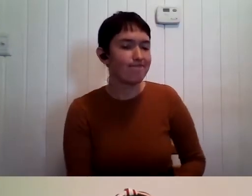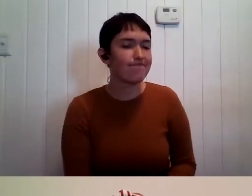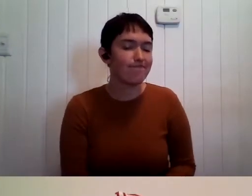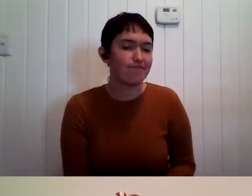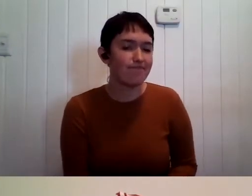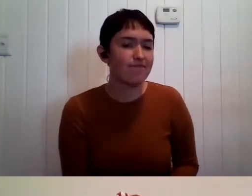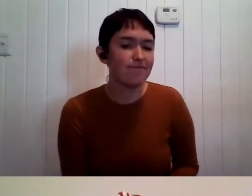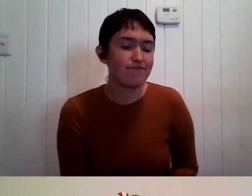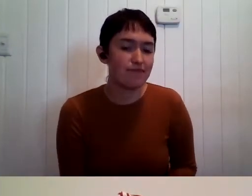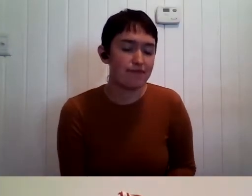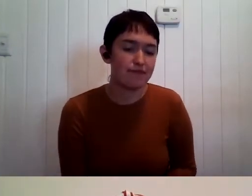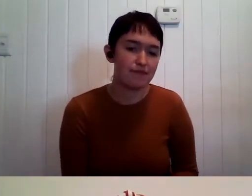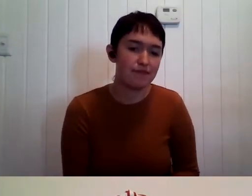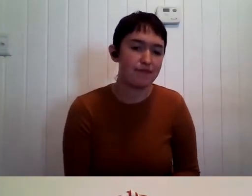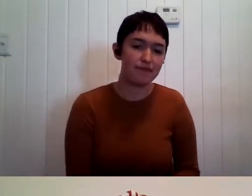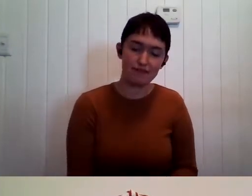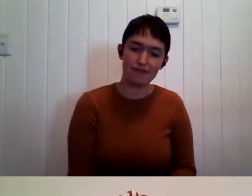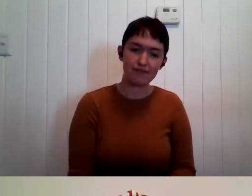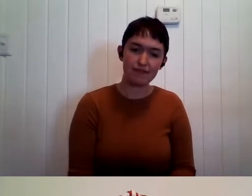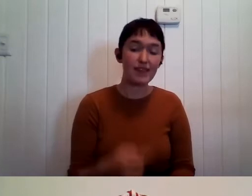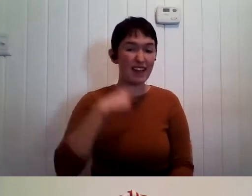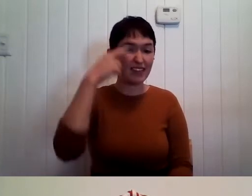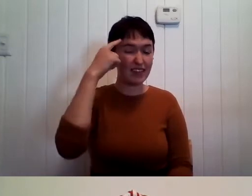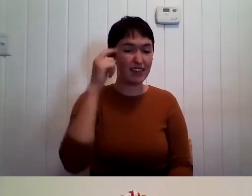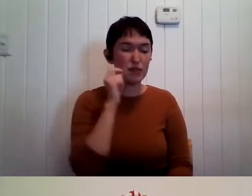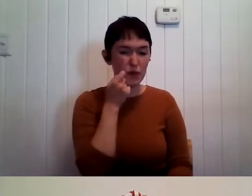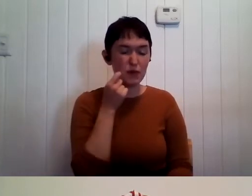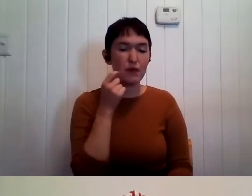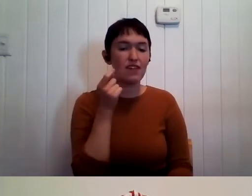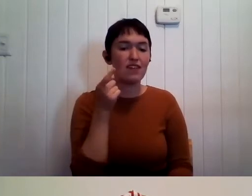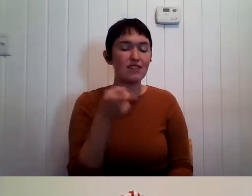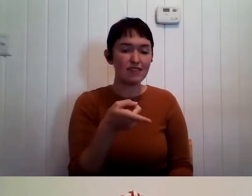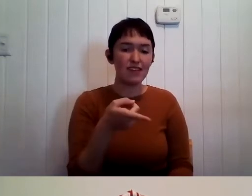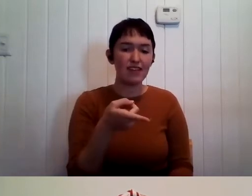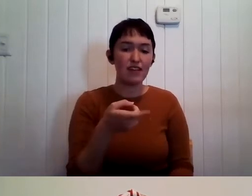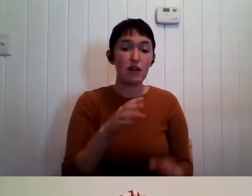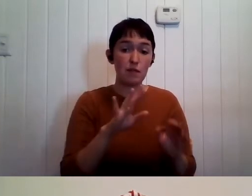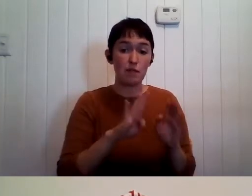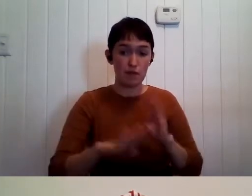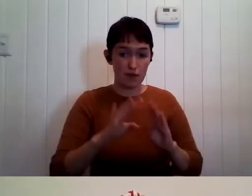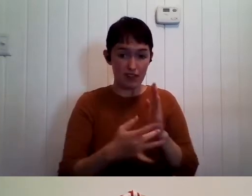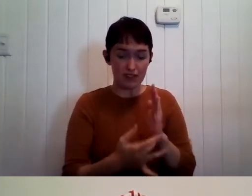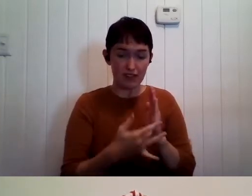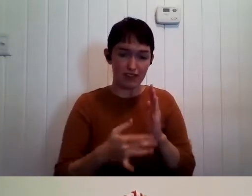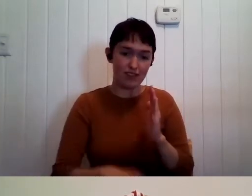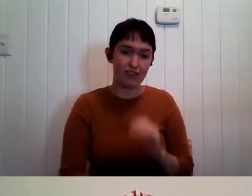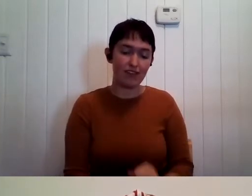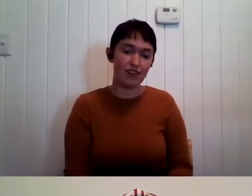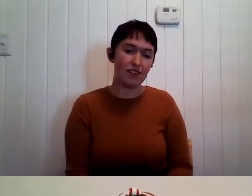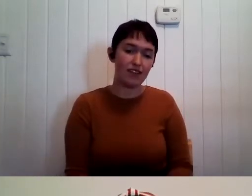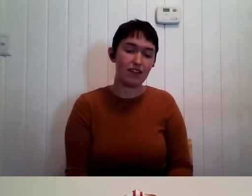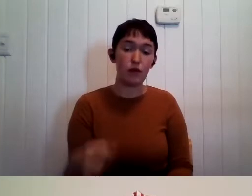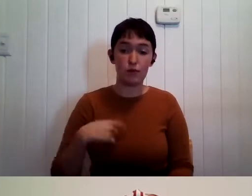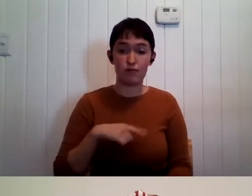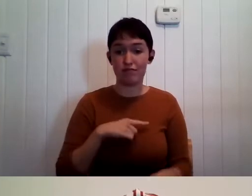Well, so for me, what I think is really cool is how in biotech, we're starting to introduce